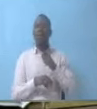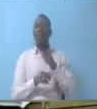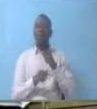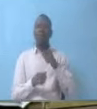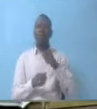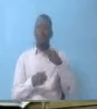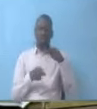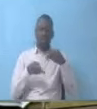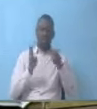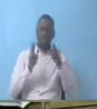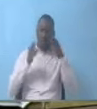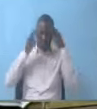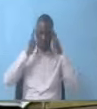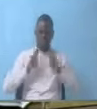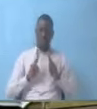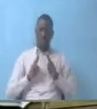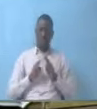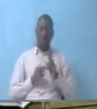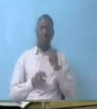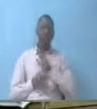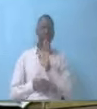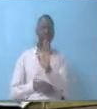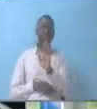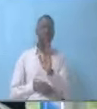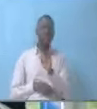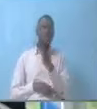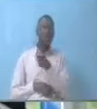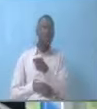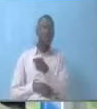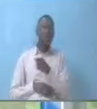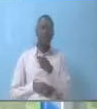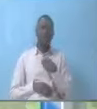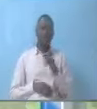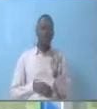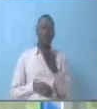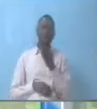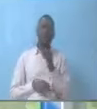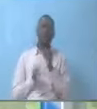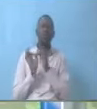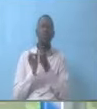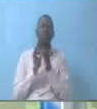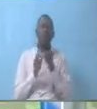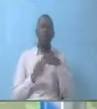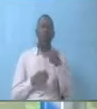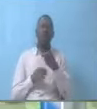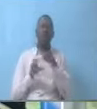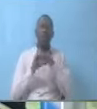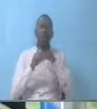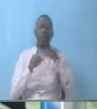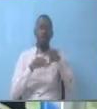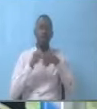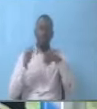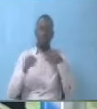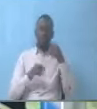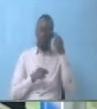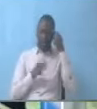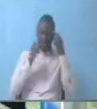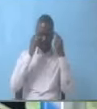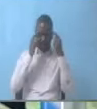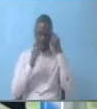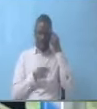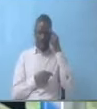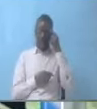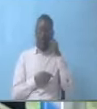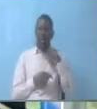And it does not stop there. It went on to say, and for the avoidance of doubt,